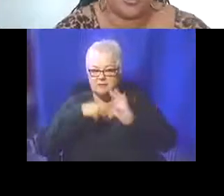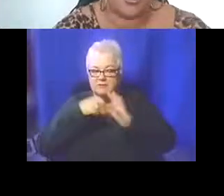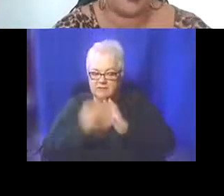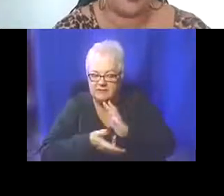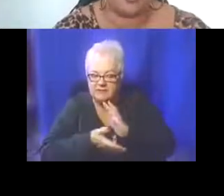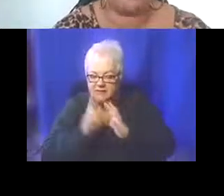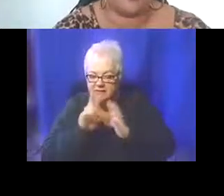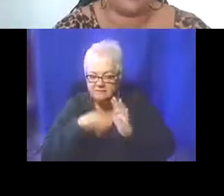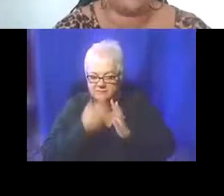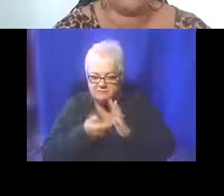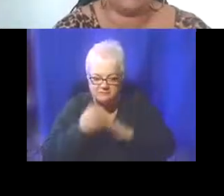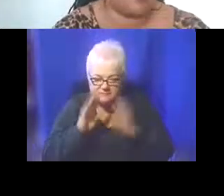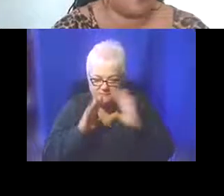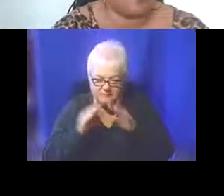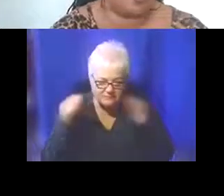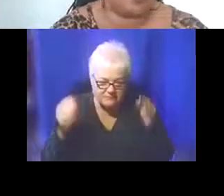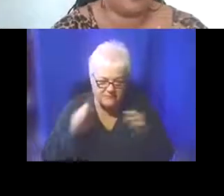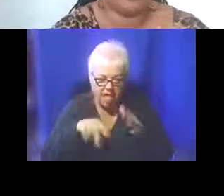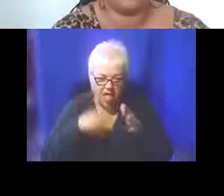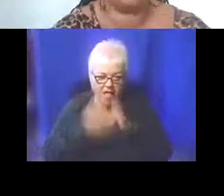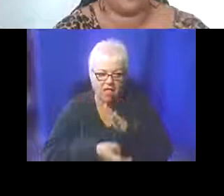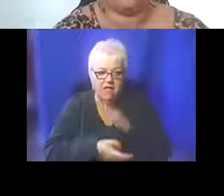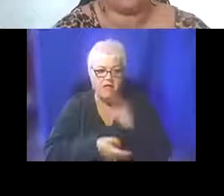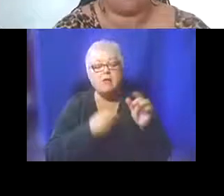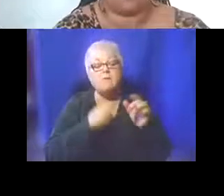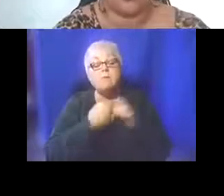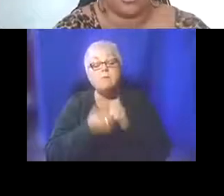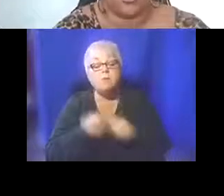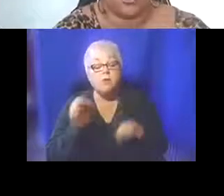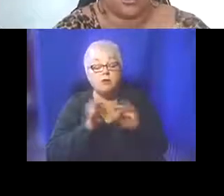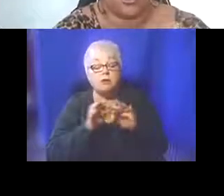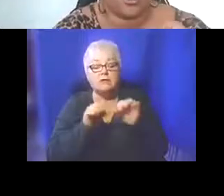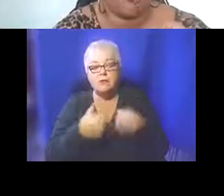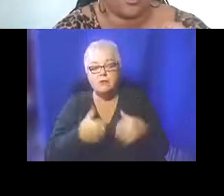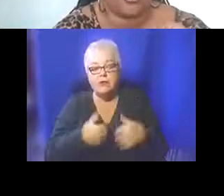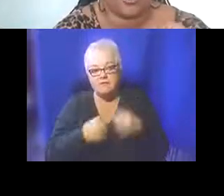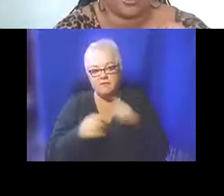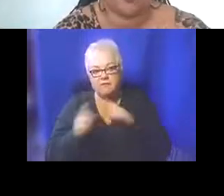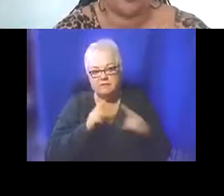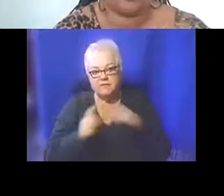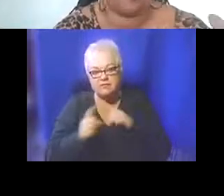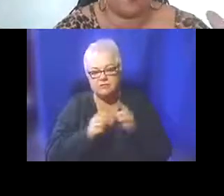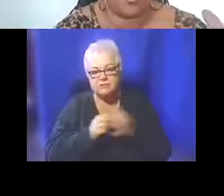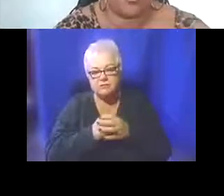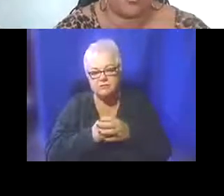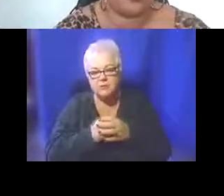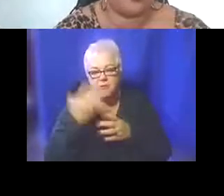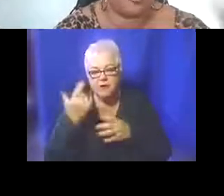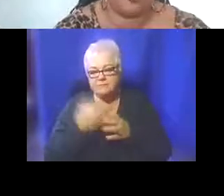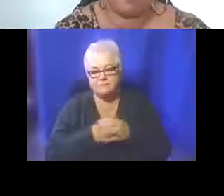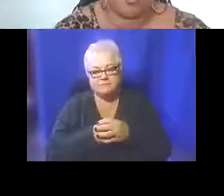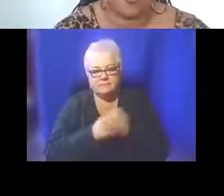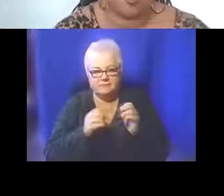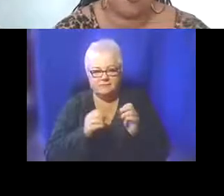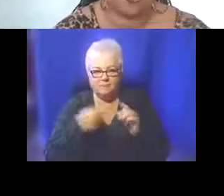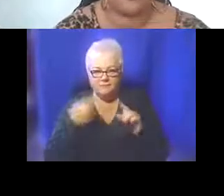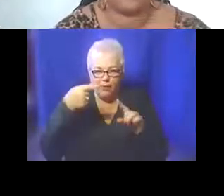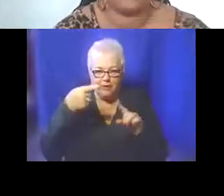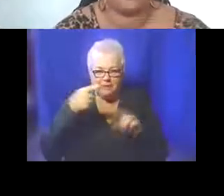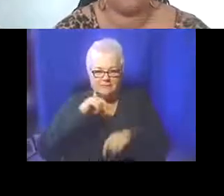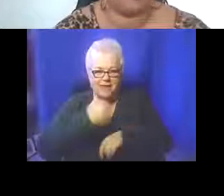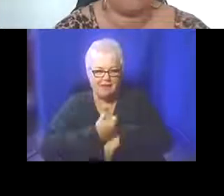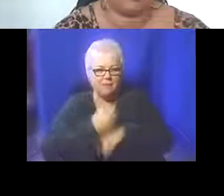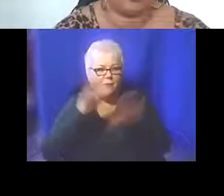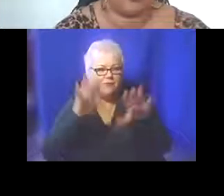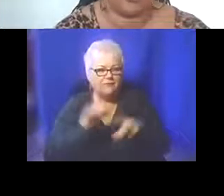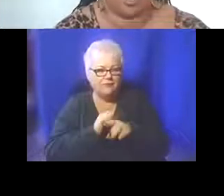it. And then the most important, to continue to have these conversations, because again, there's no point in us setting up these wonderful